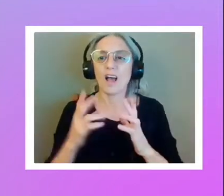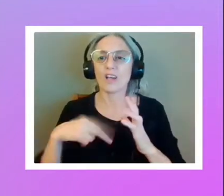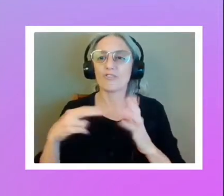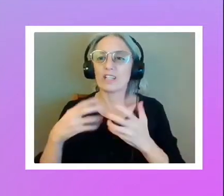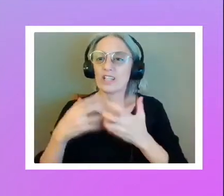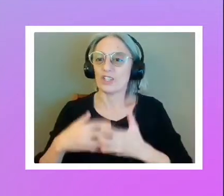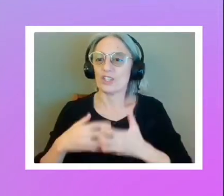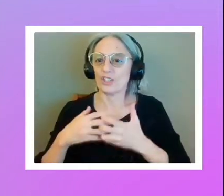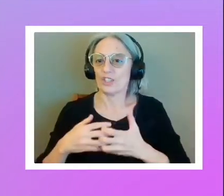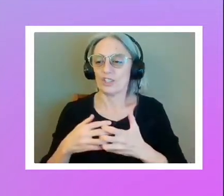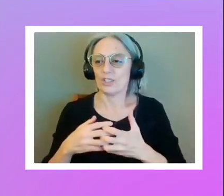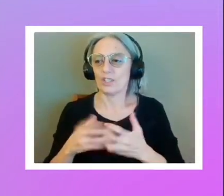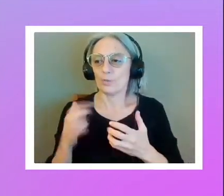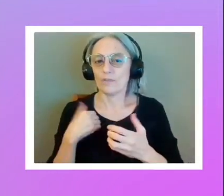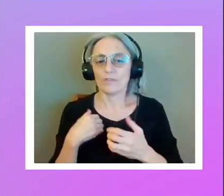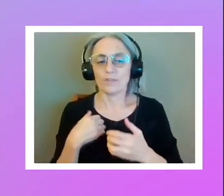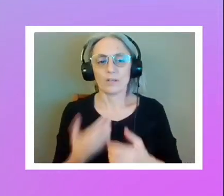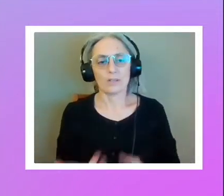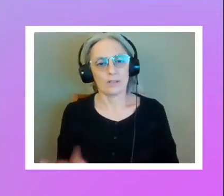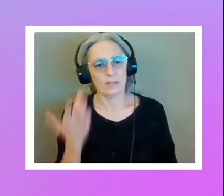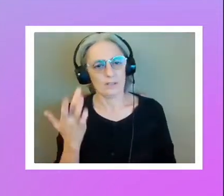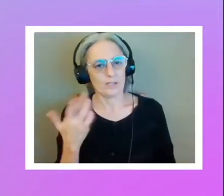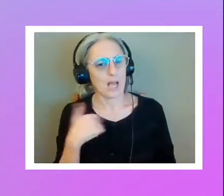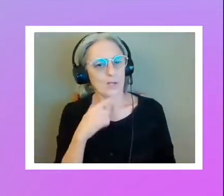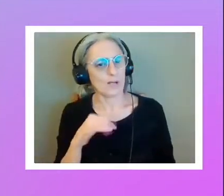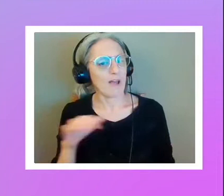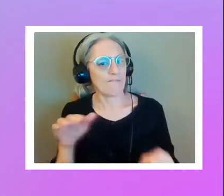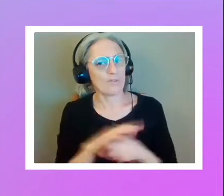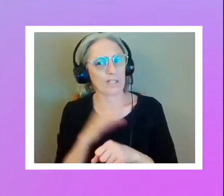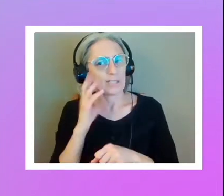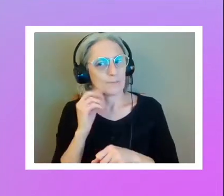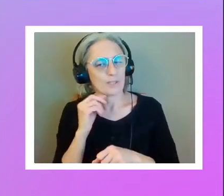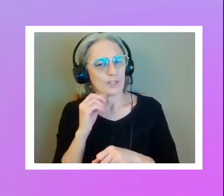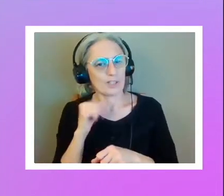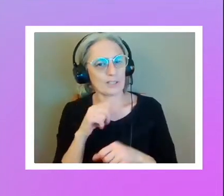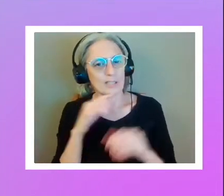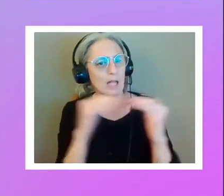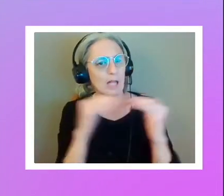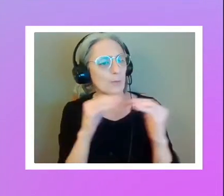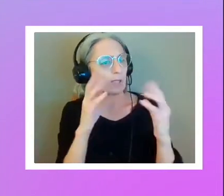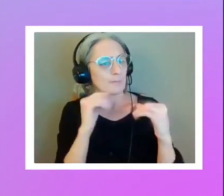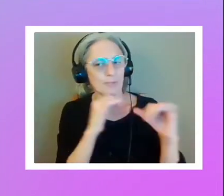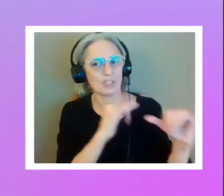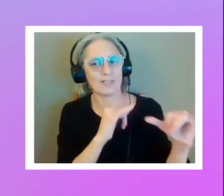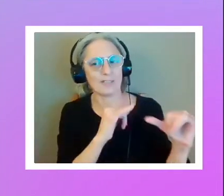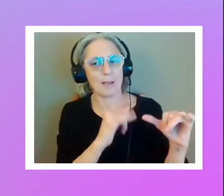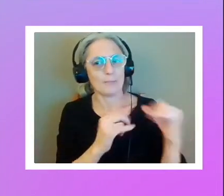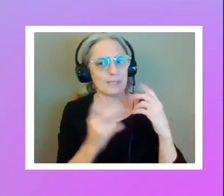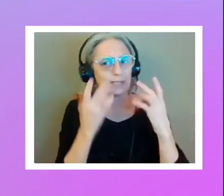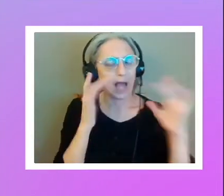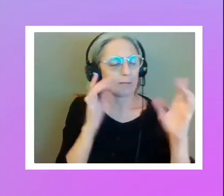given a chance to have the full experience of the email. Maybe you would even feel like that opportunity was taken from